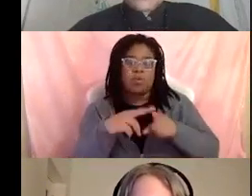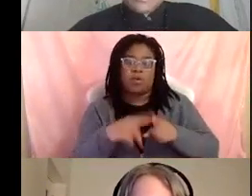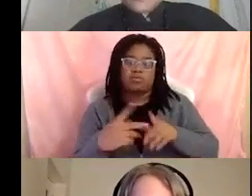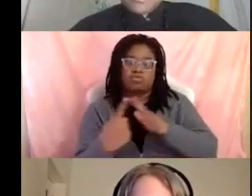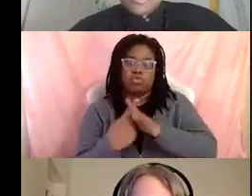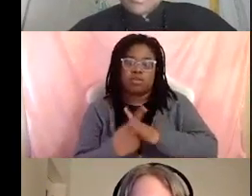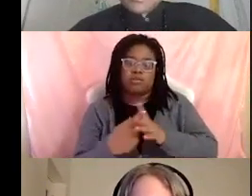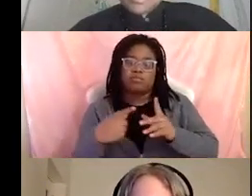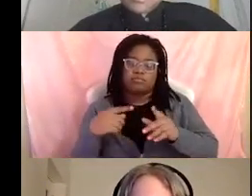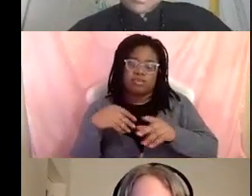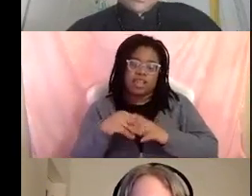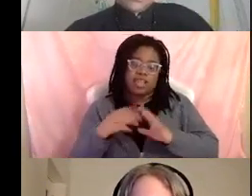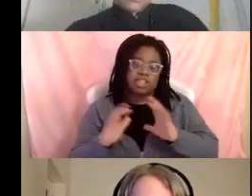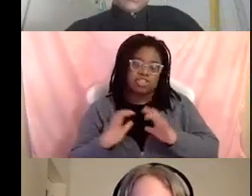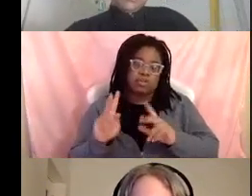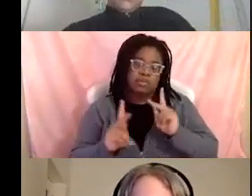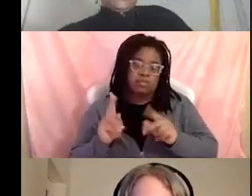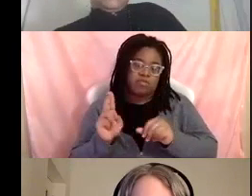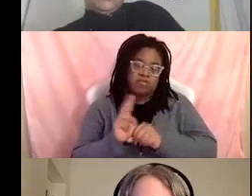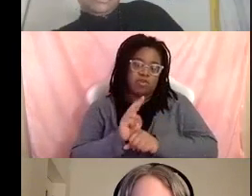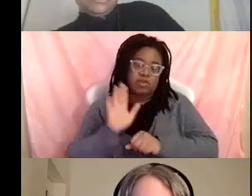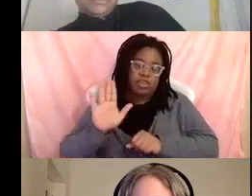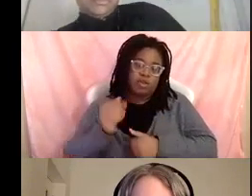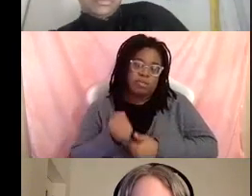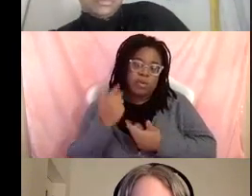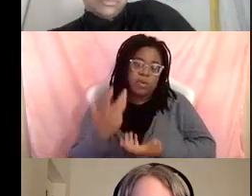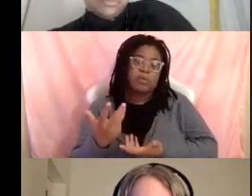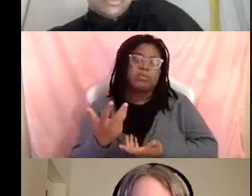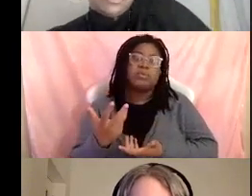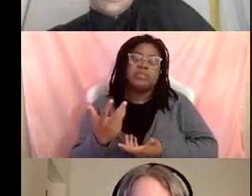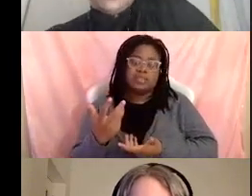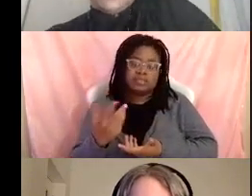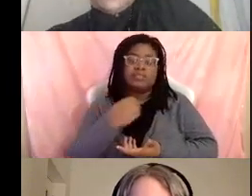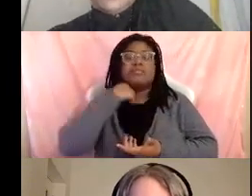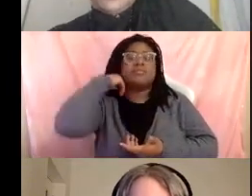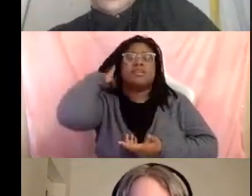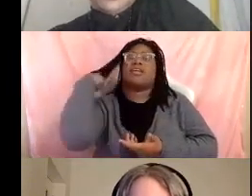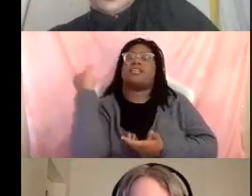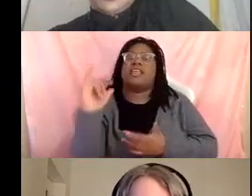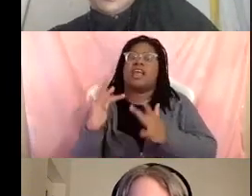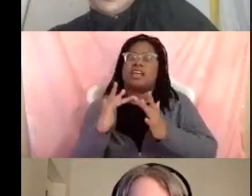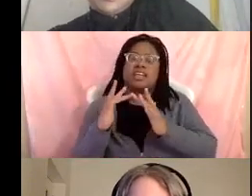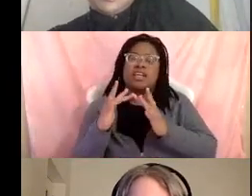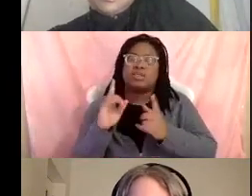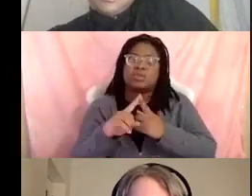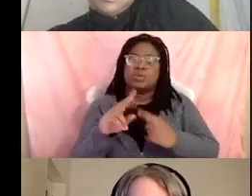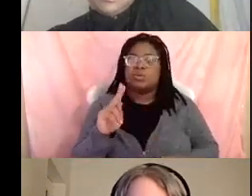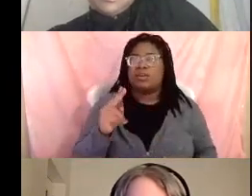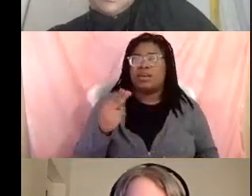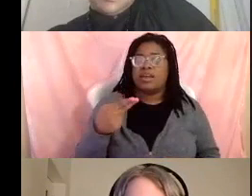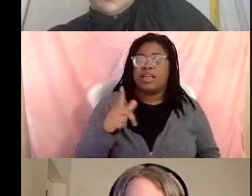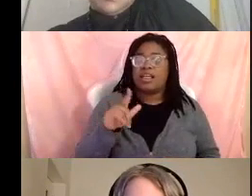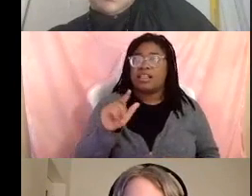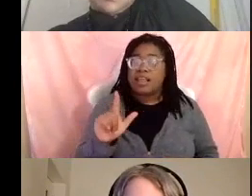chat that people have used in their poetry. Mm-hmm. That connection to Khalil, and then connection